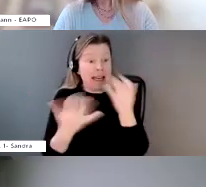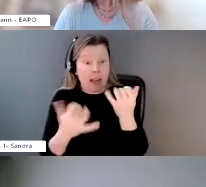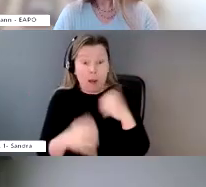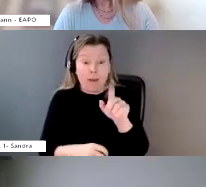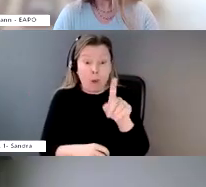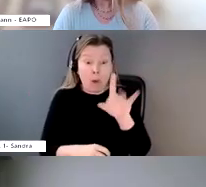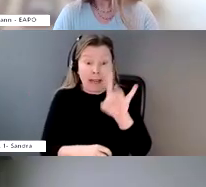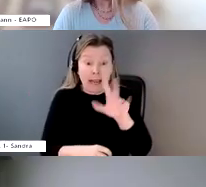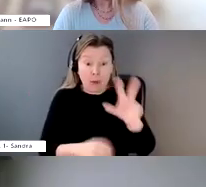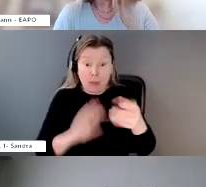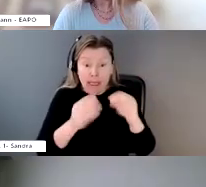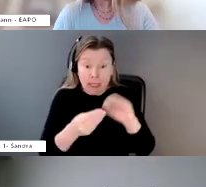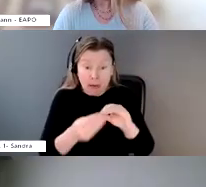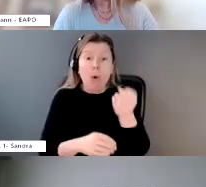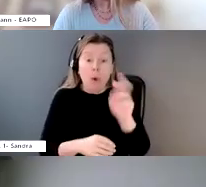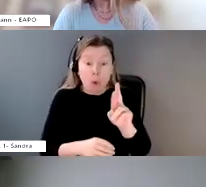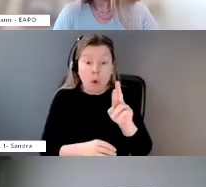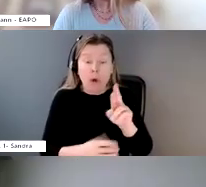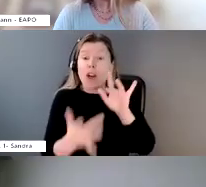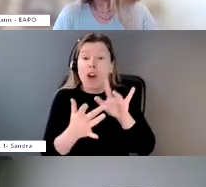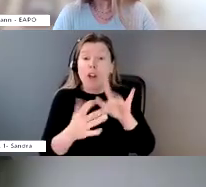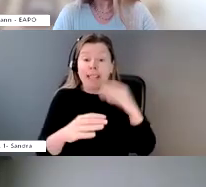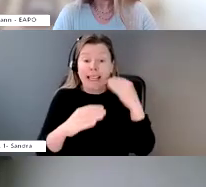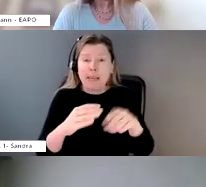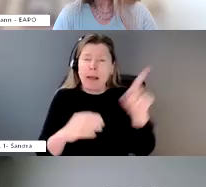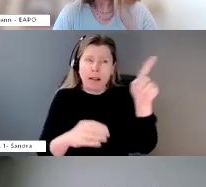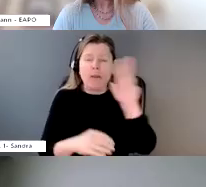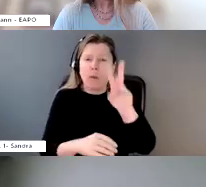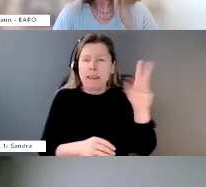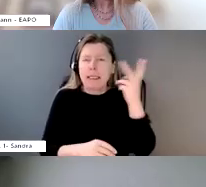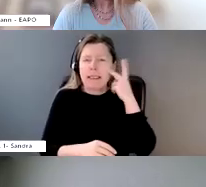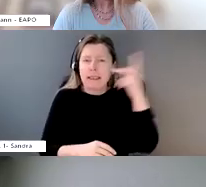can call our phone number, or you can contact by email on our website as well.